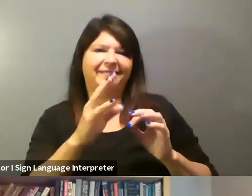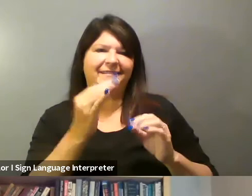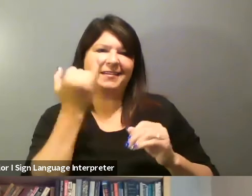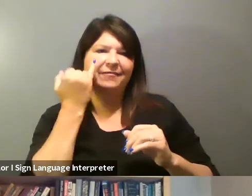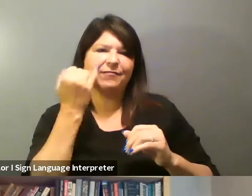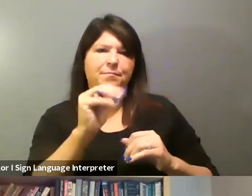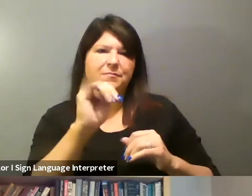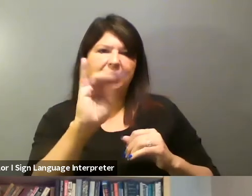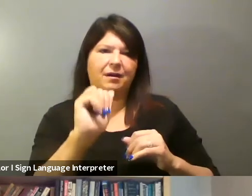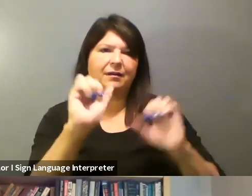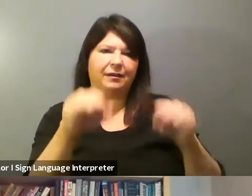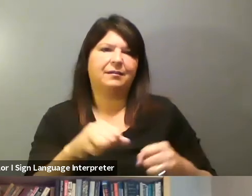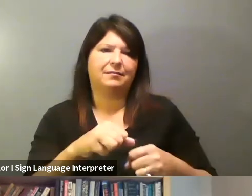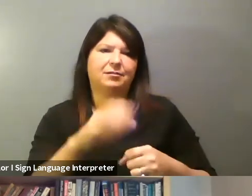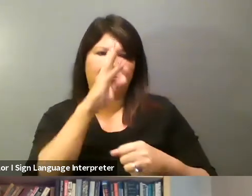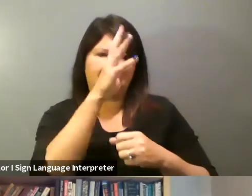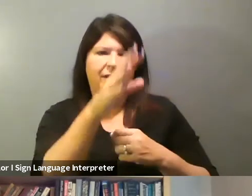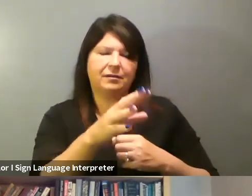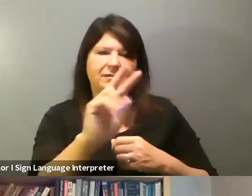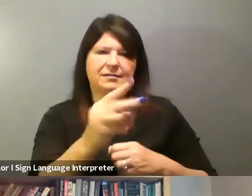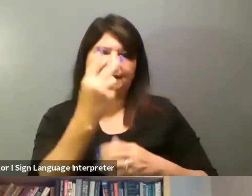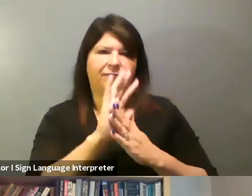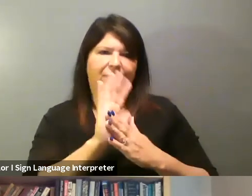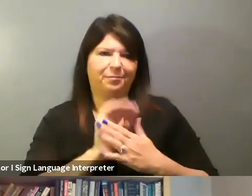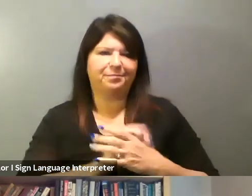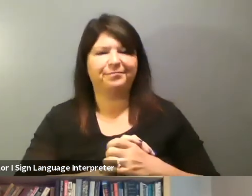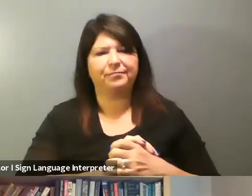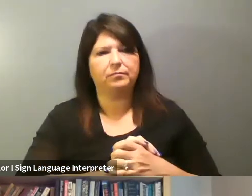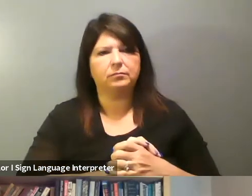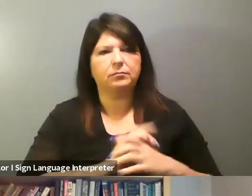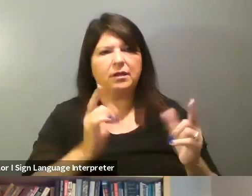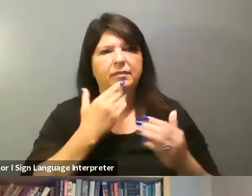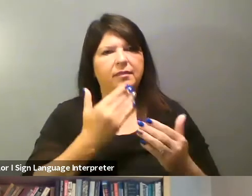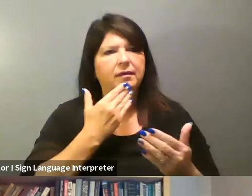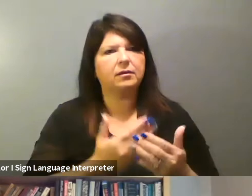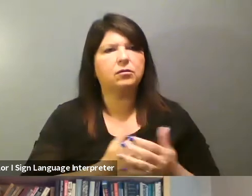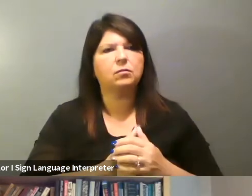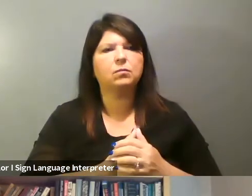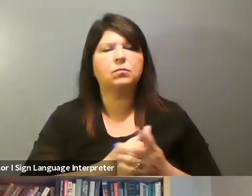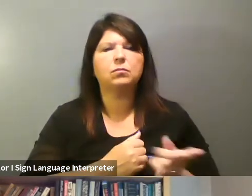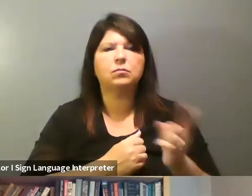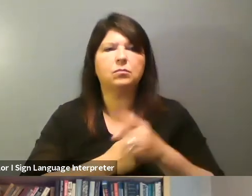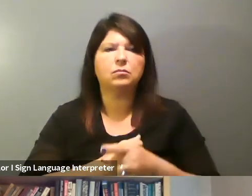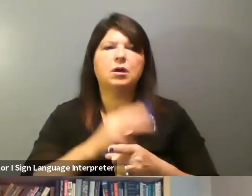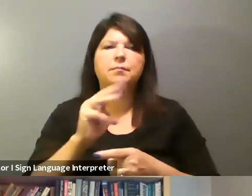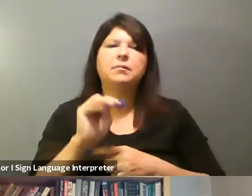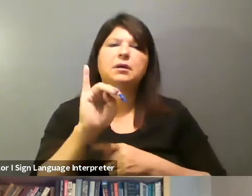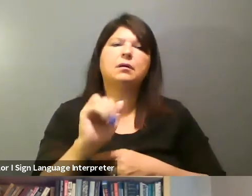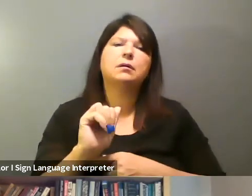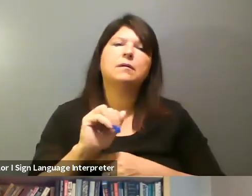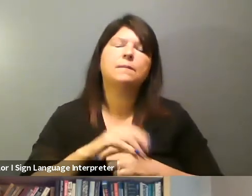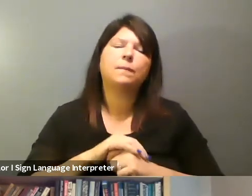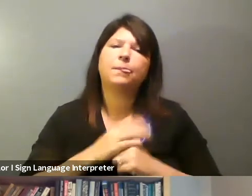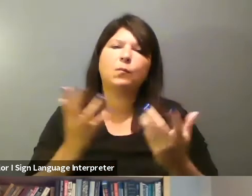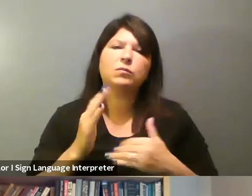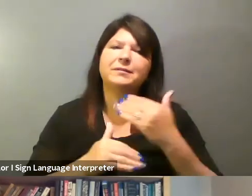come about. Okay, Cleo, well, thank you. And but to still stay on, I'll say some parting words to you. But Mia, what's